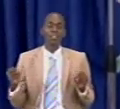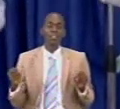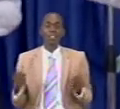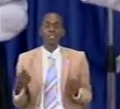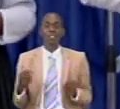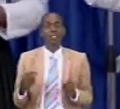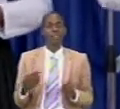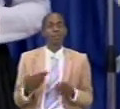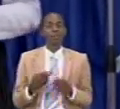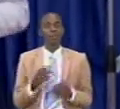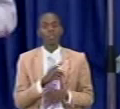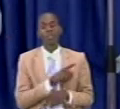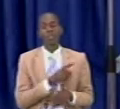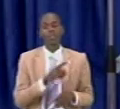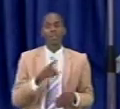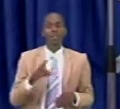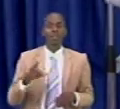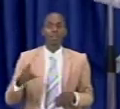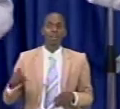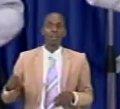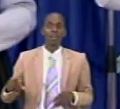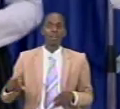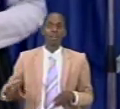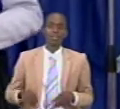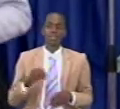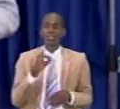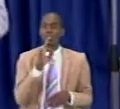the name of the Lord